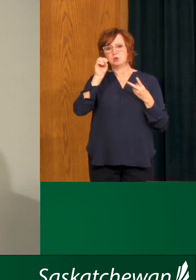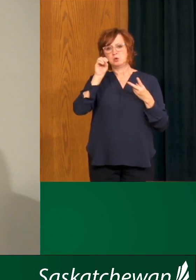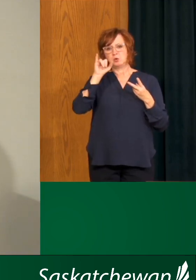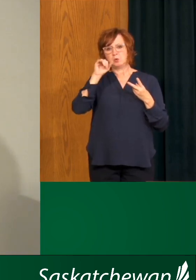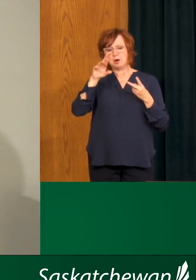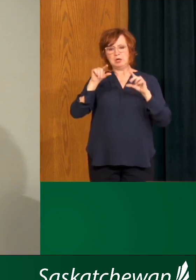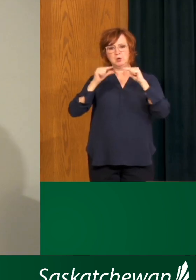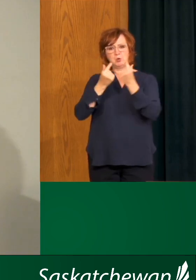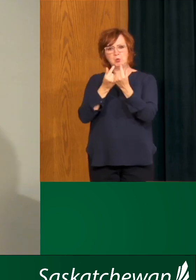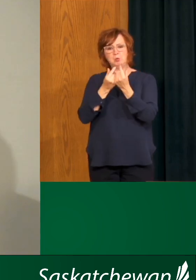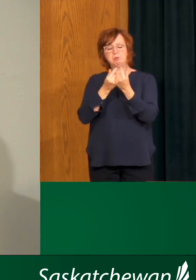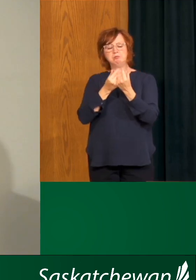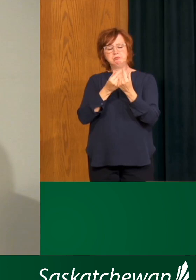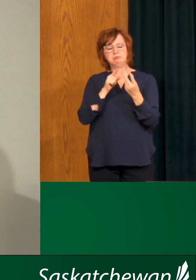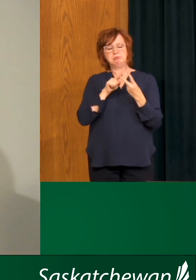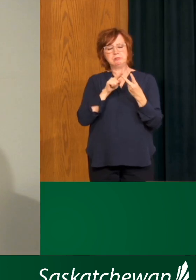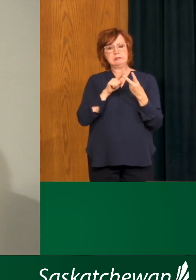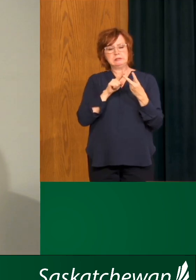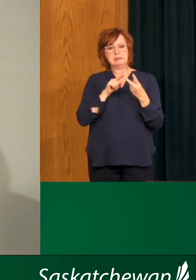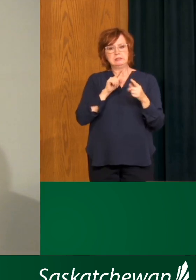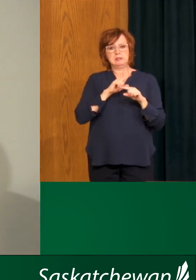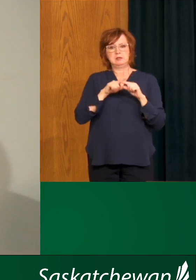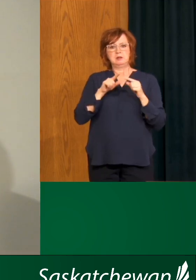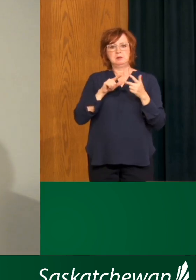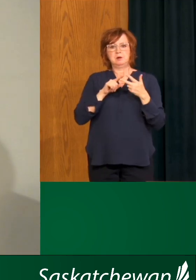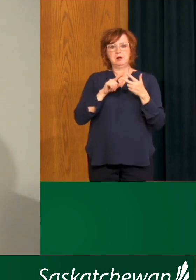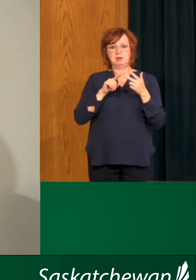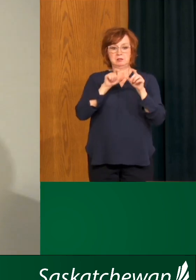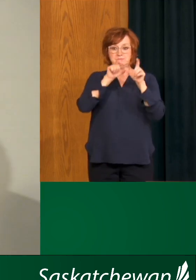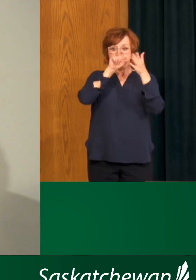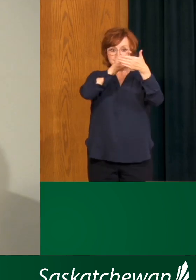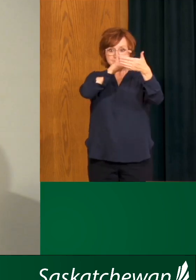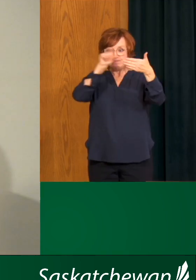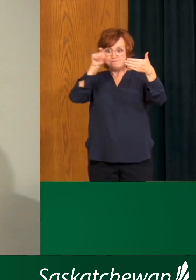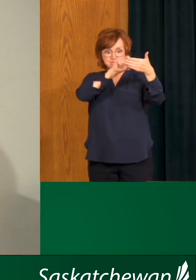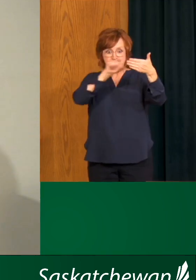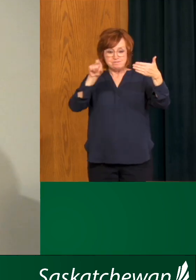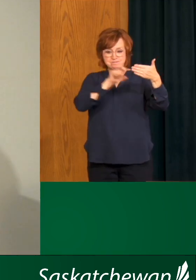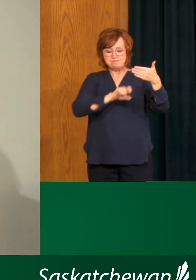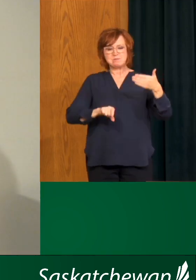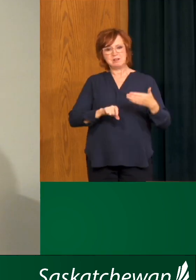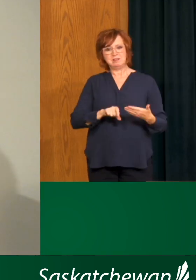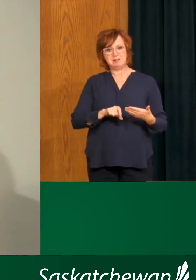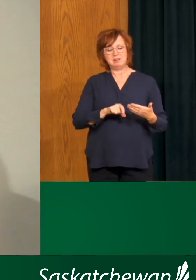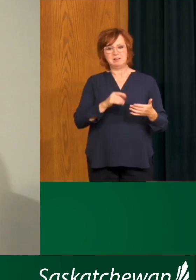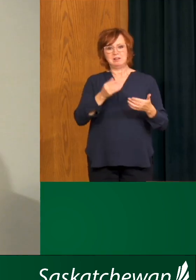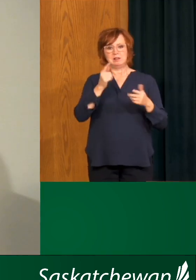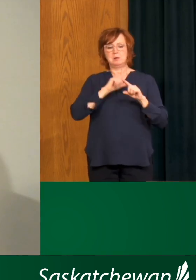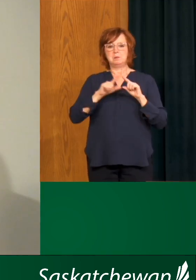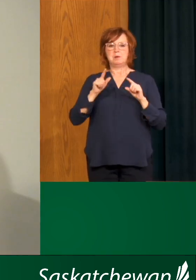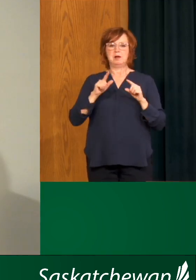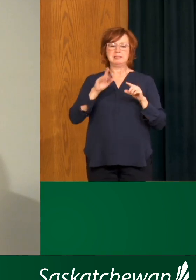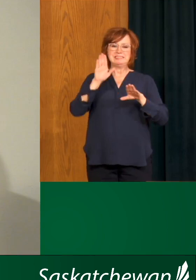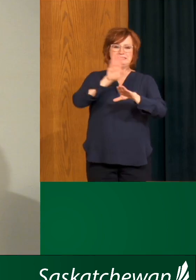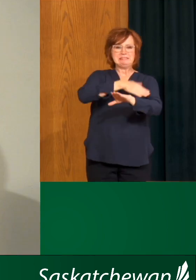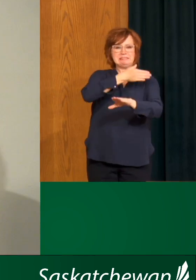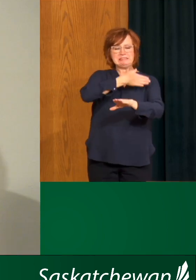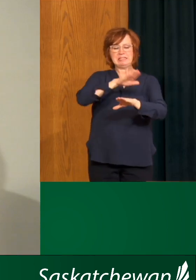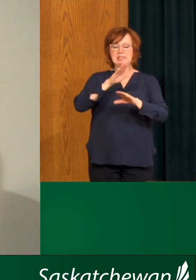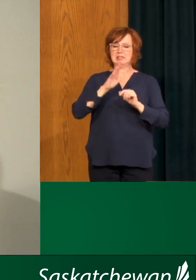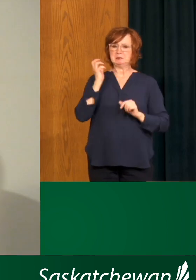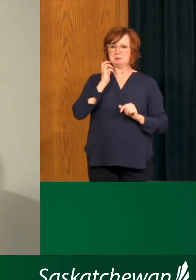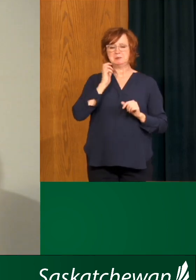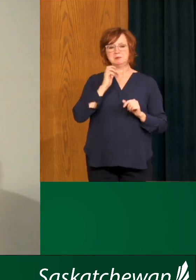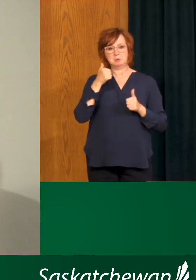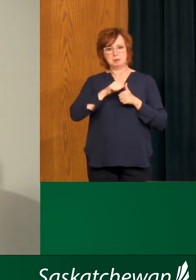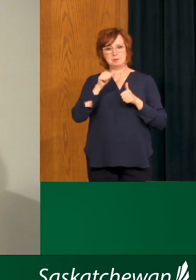know that 2 meters generally works well. If you're singing and you're facing someone, it's probably a good idea to be more than 2